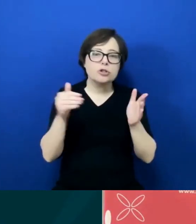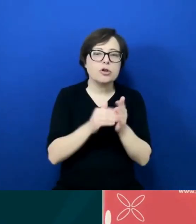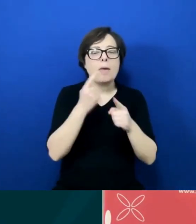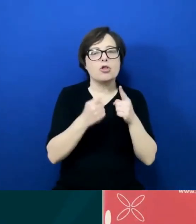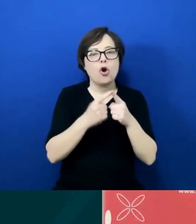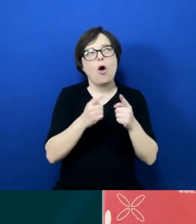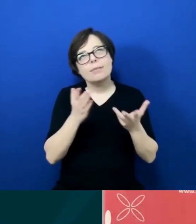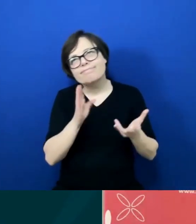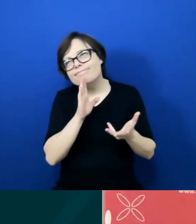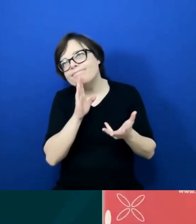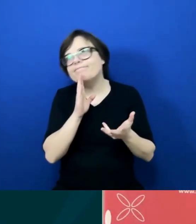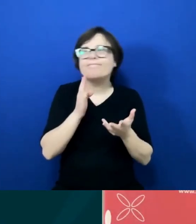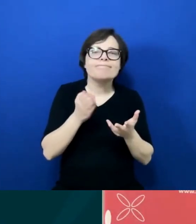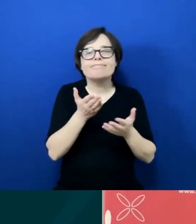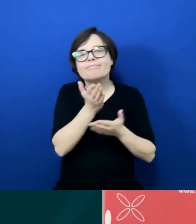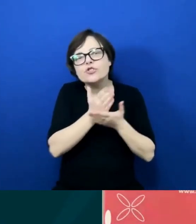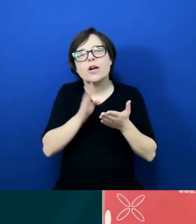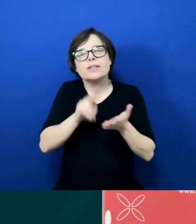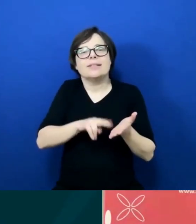separately. We fight